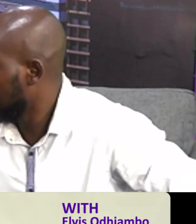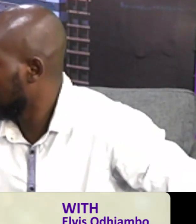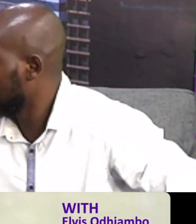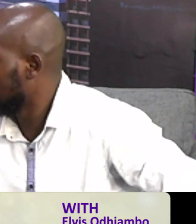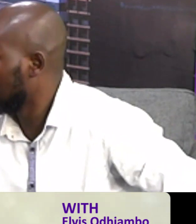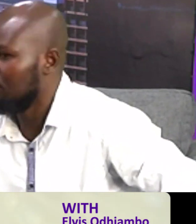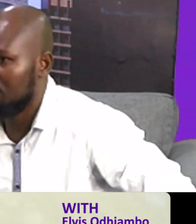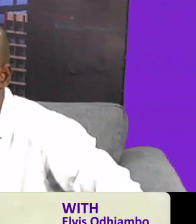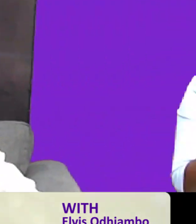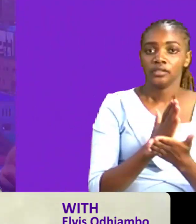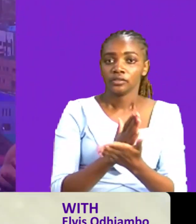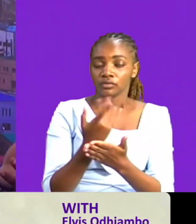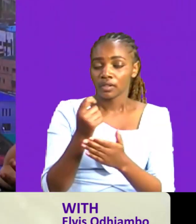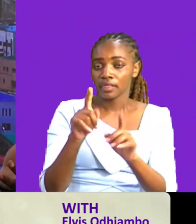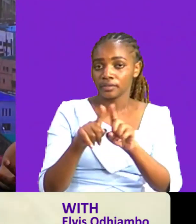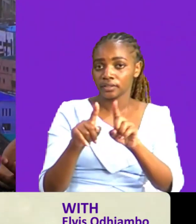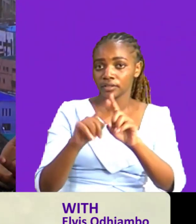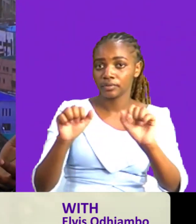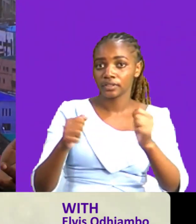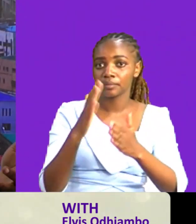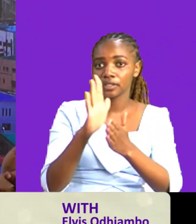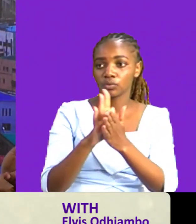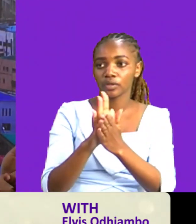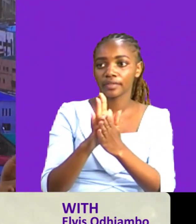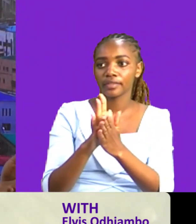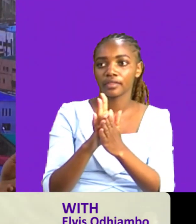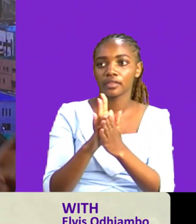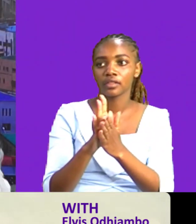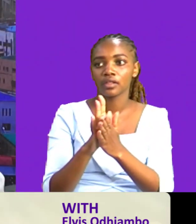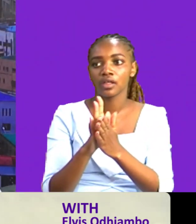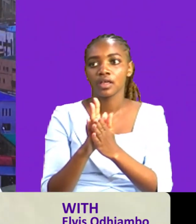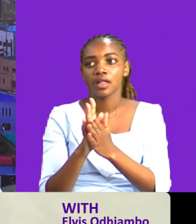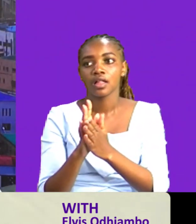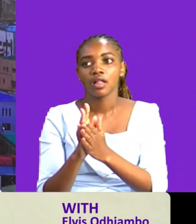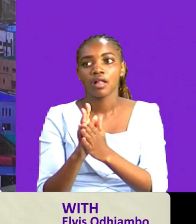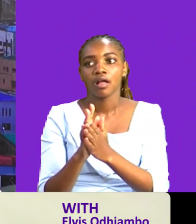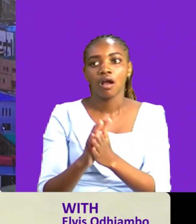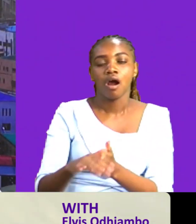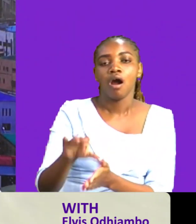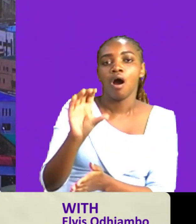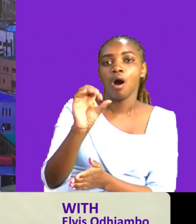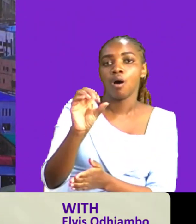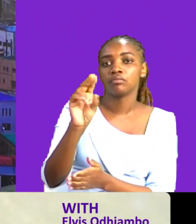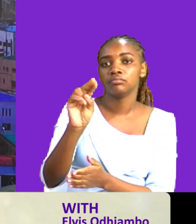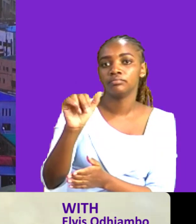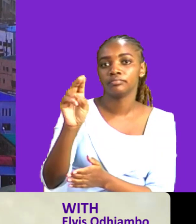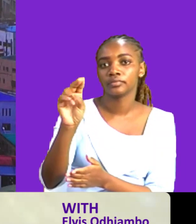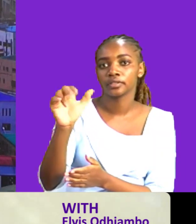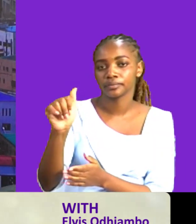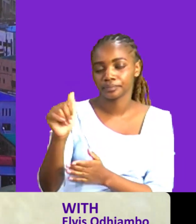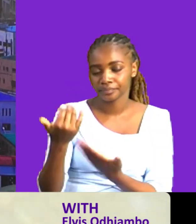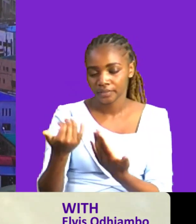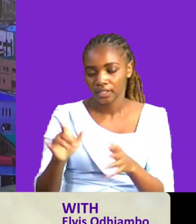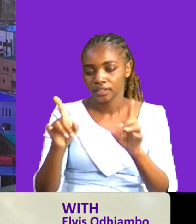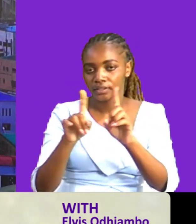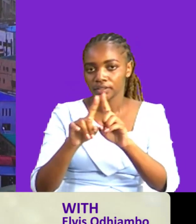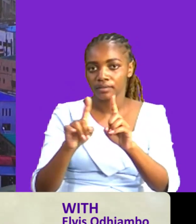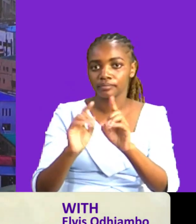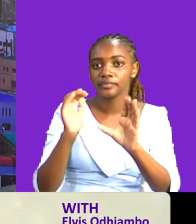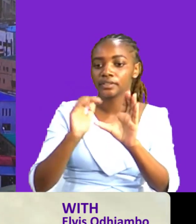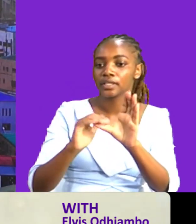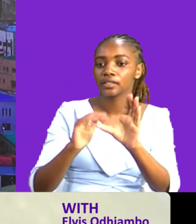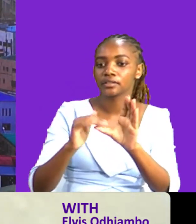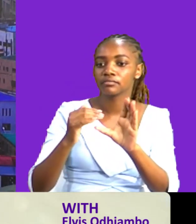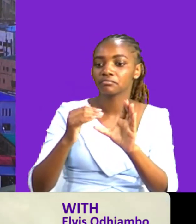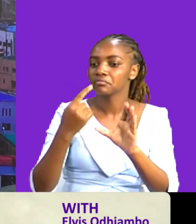course, the same is going on with the Inter goalkeeper Andre Onana. With the Chelsea rumored to be scouting him, and he